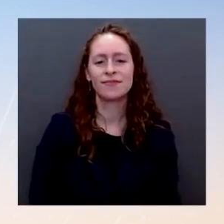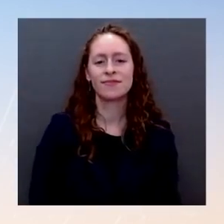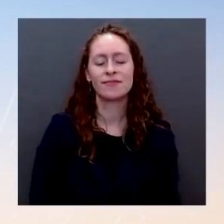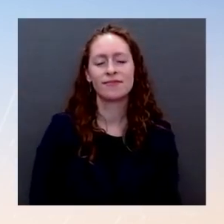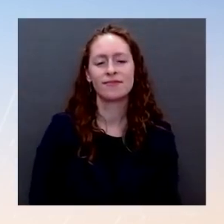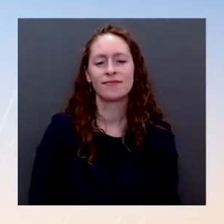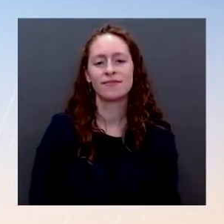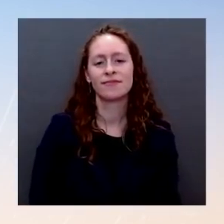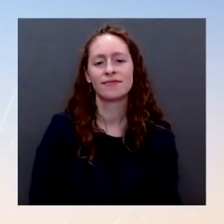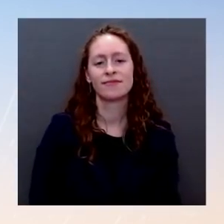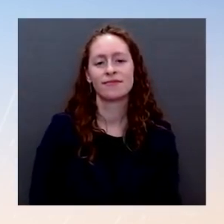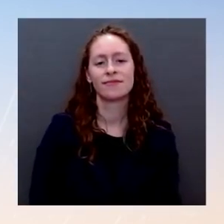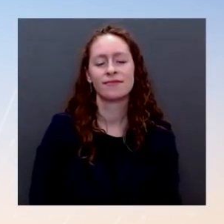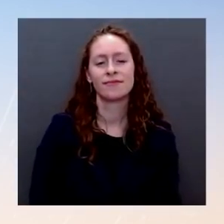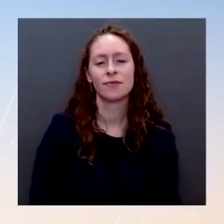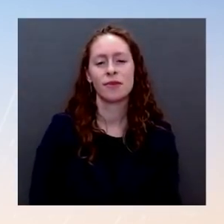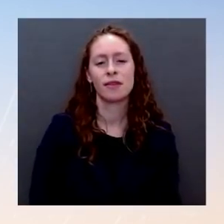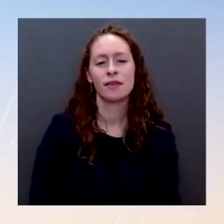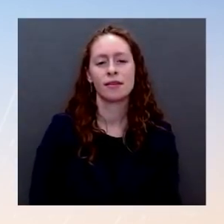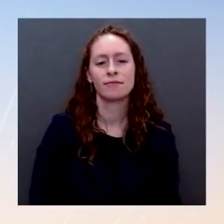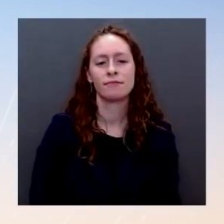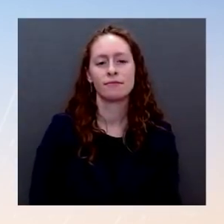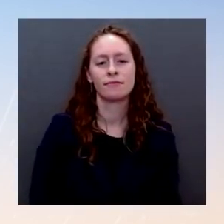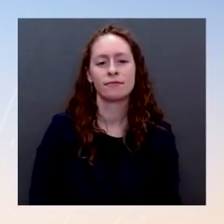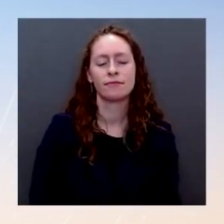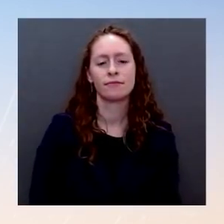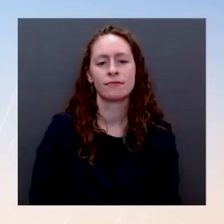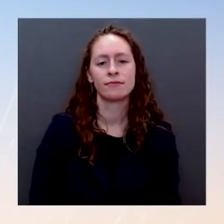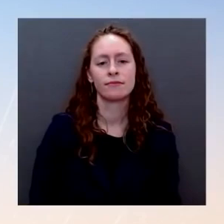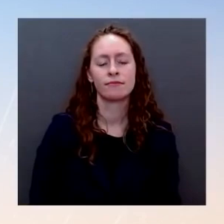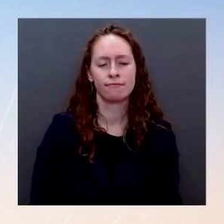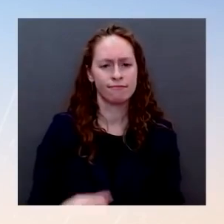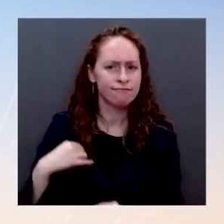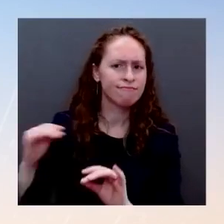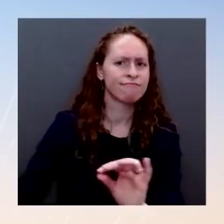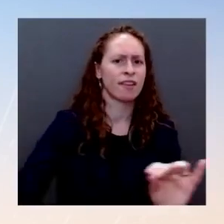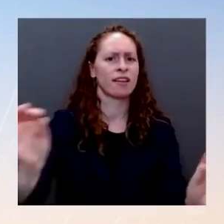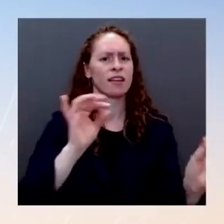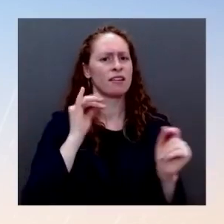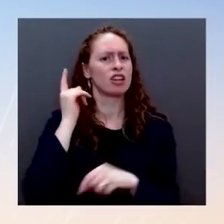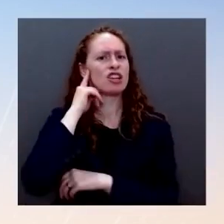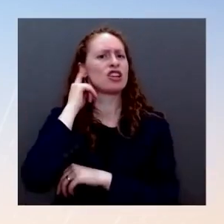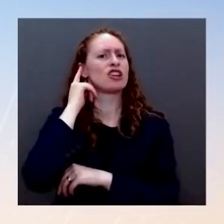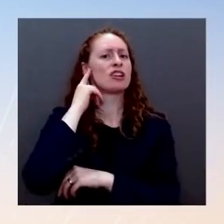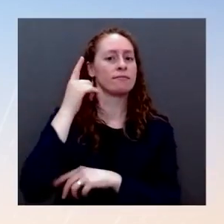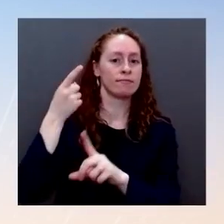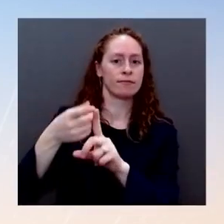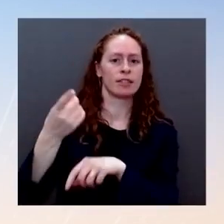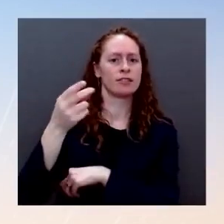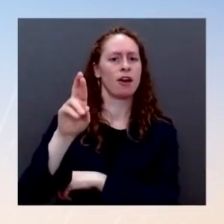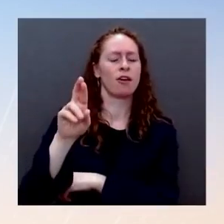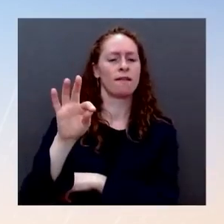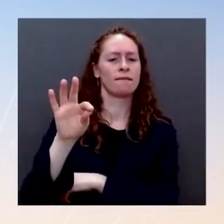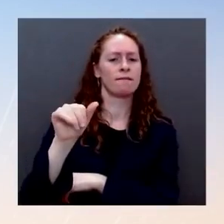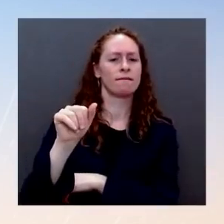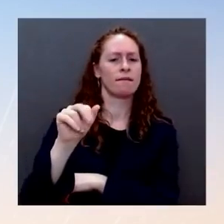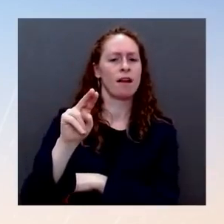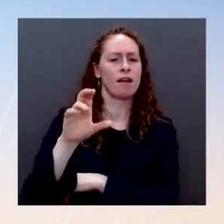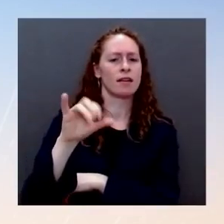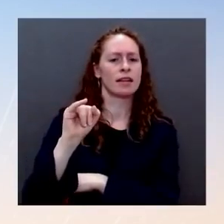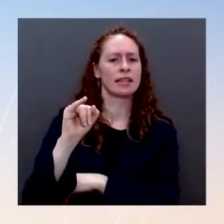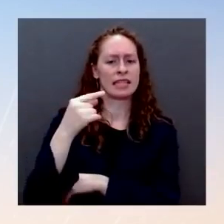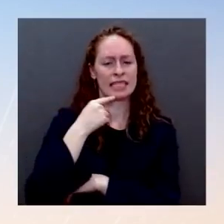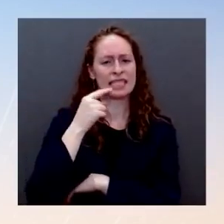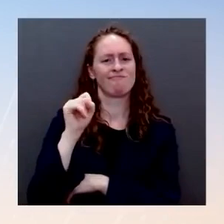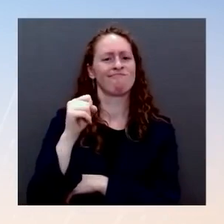that's not the number to look at. We know they're going to go up, but maybe hospitalizations is I think- a better case. Yeah, that's an important point.